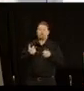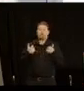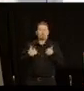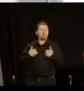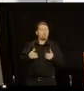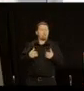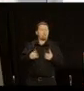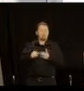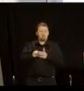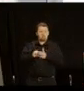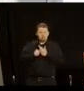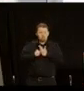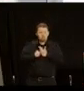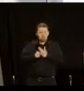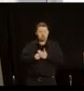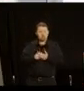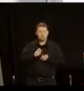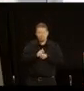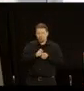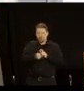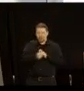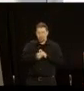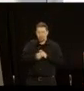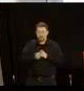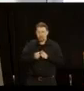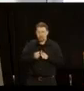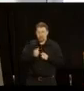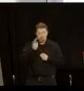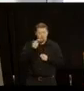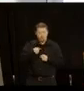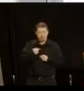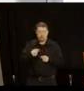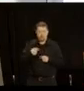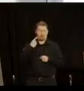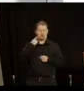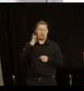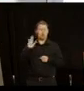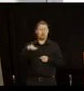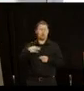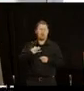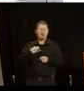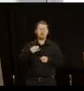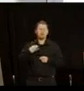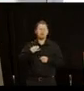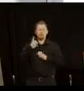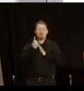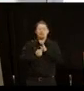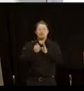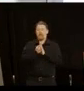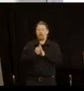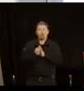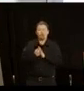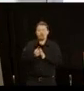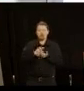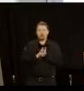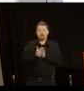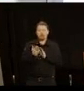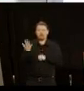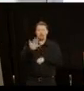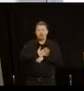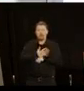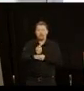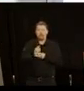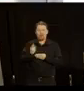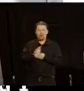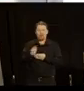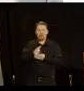my life. I was thinking I was going to volunteer an hour a week. It ended up being 5 days a week, and ended